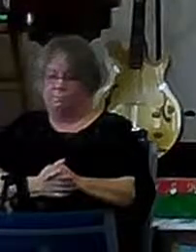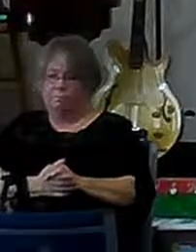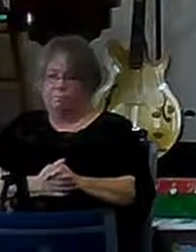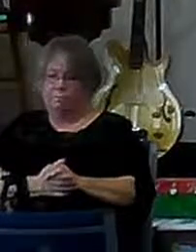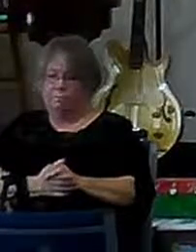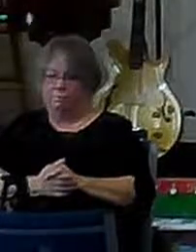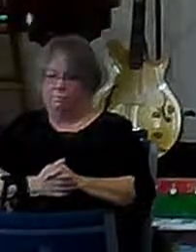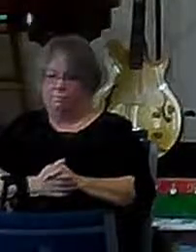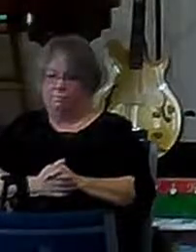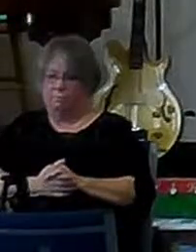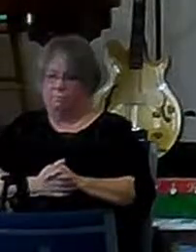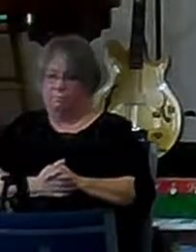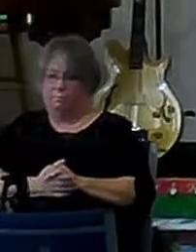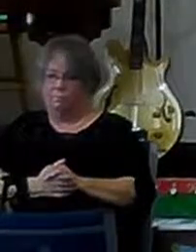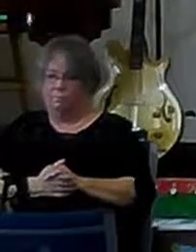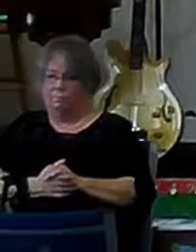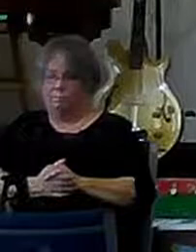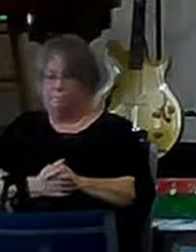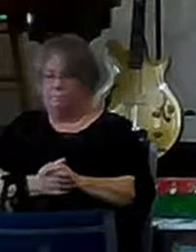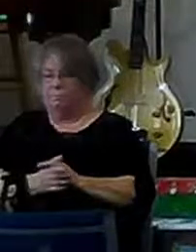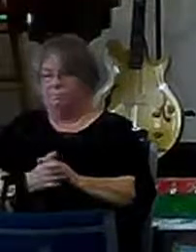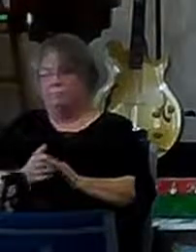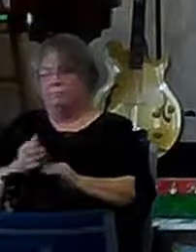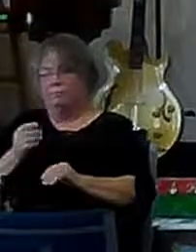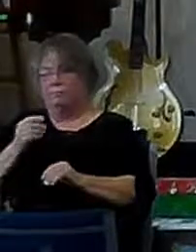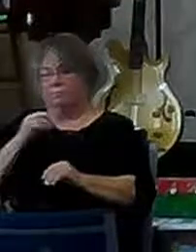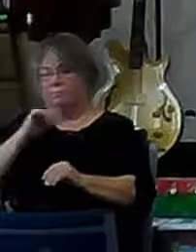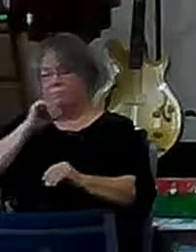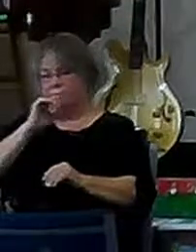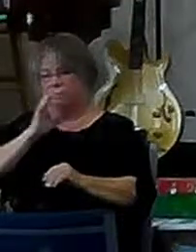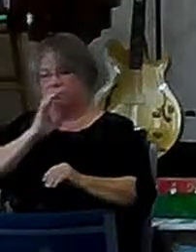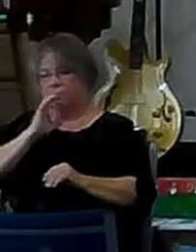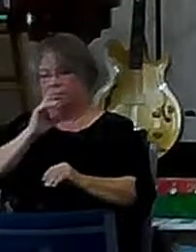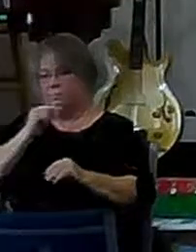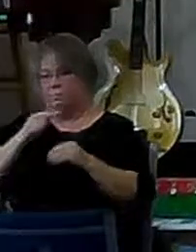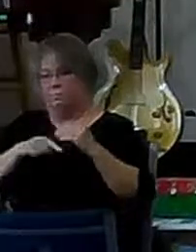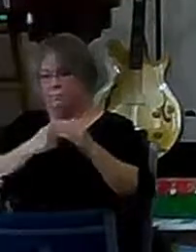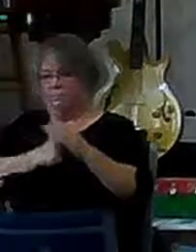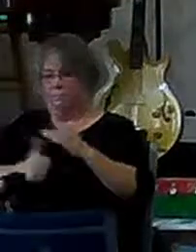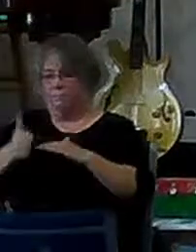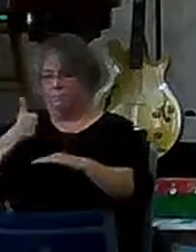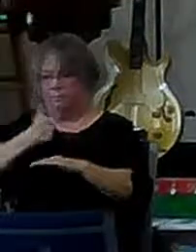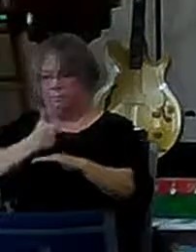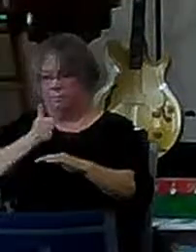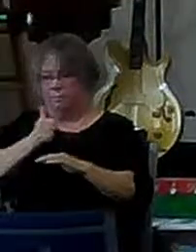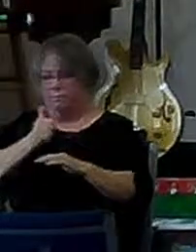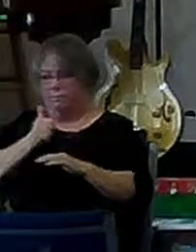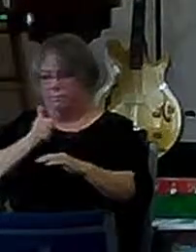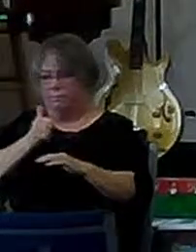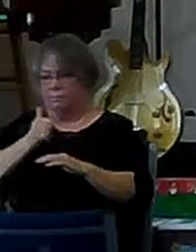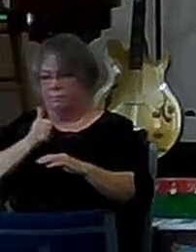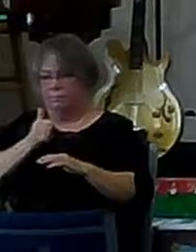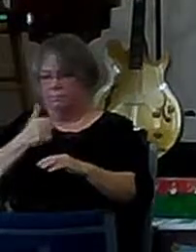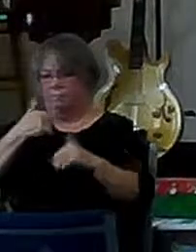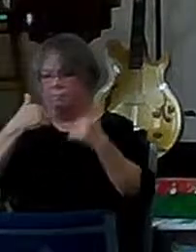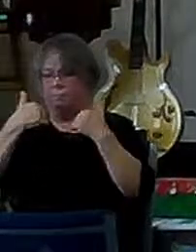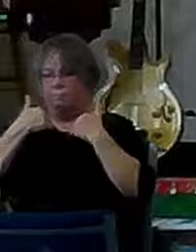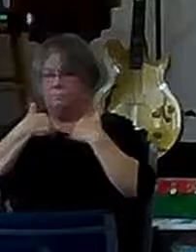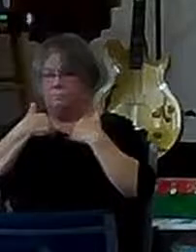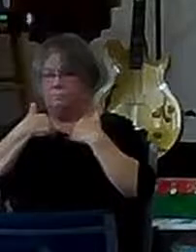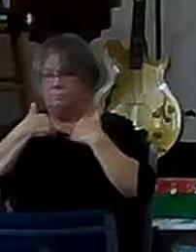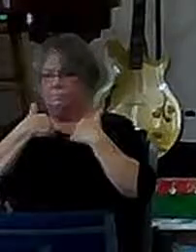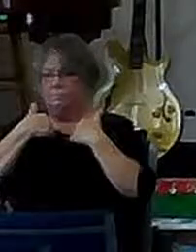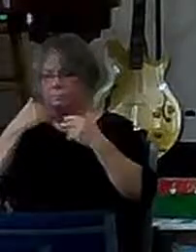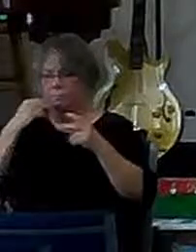people, why this is so hard for people is that I have loved ones who are not followers